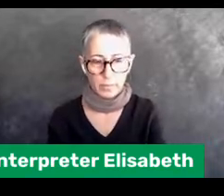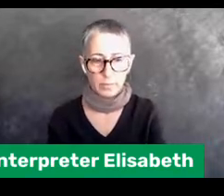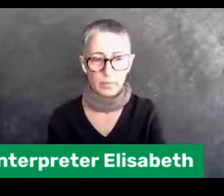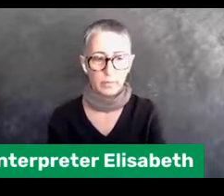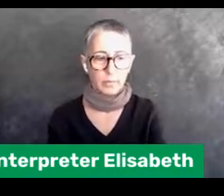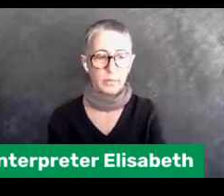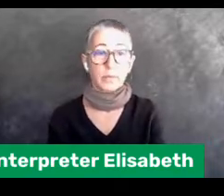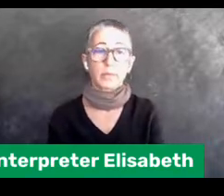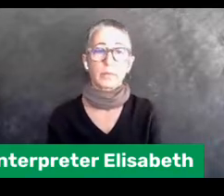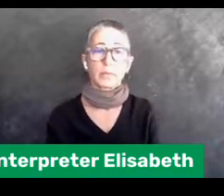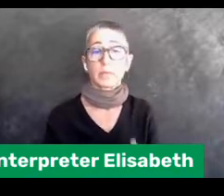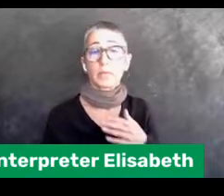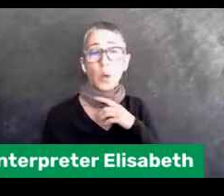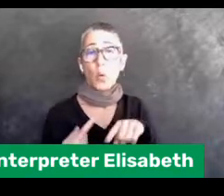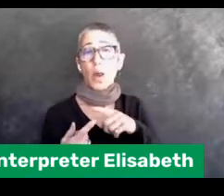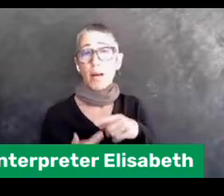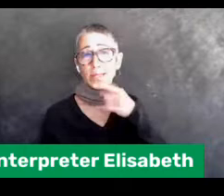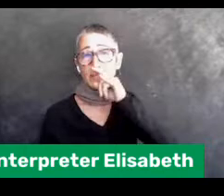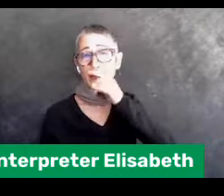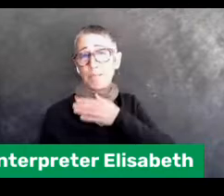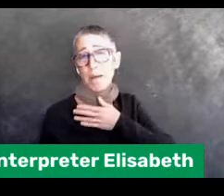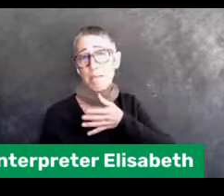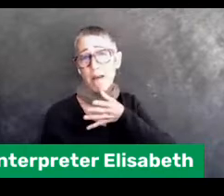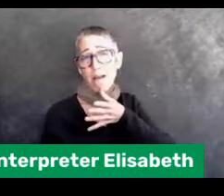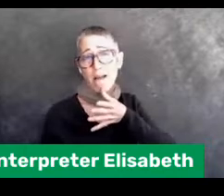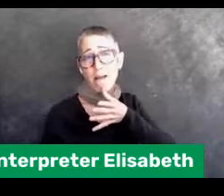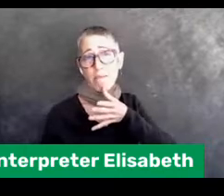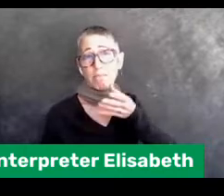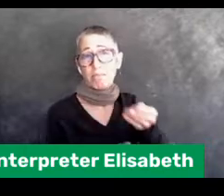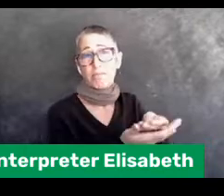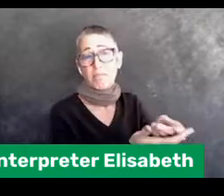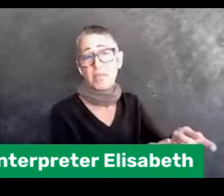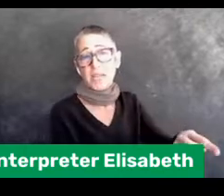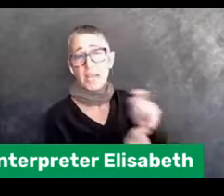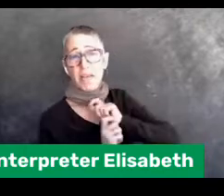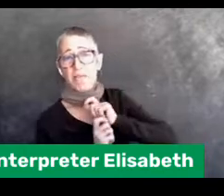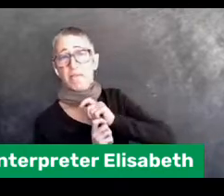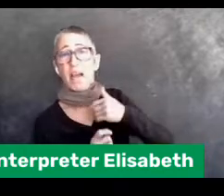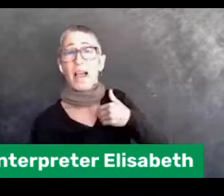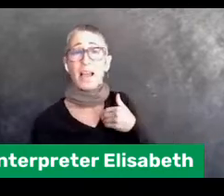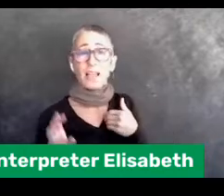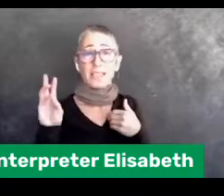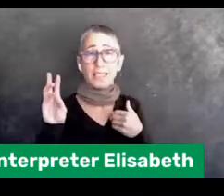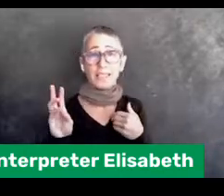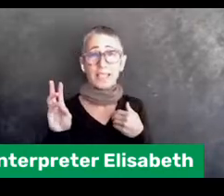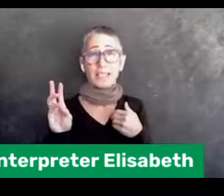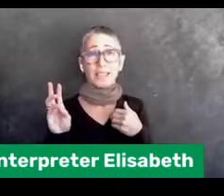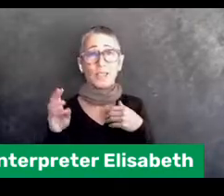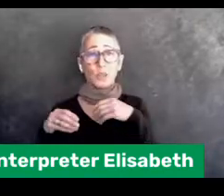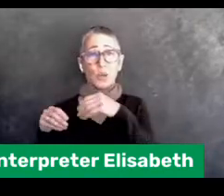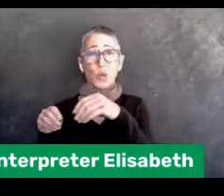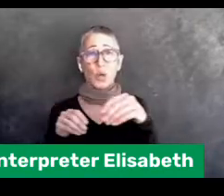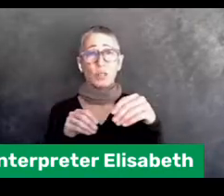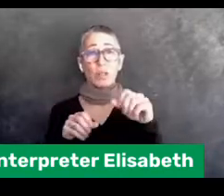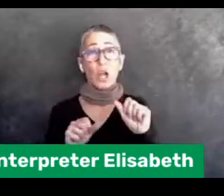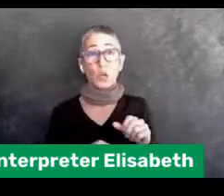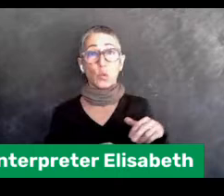When I was a kid, my mother, she would give us some money to go to the grocery store. I had 6 grocery stores that I could walk